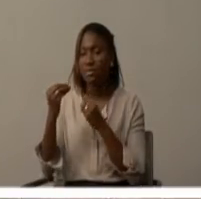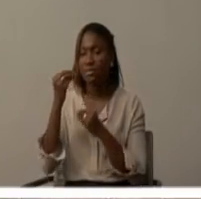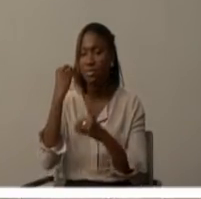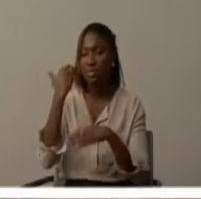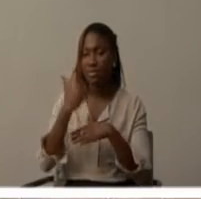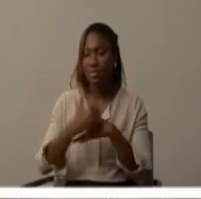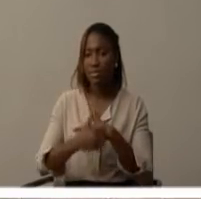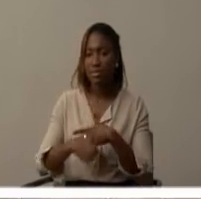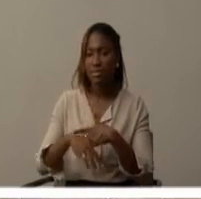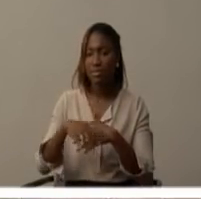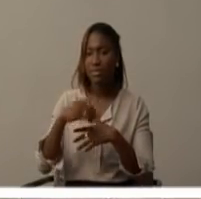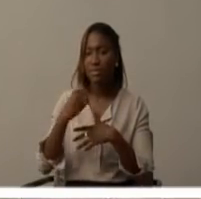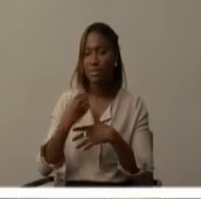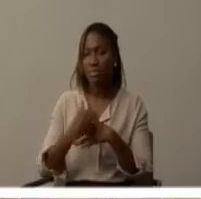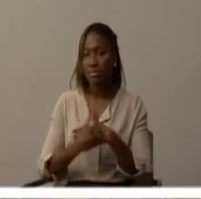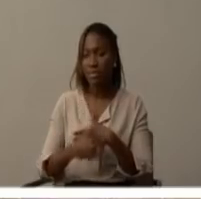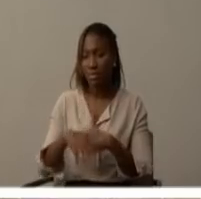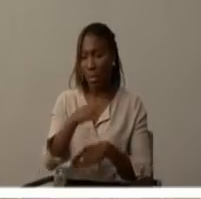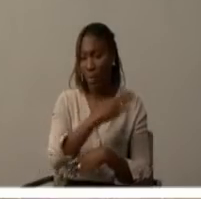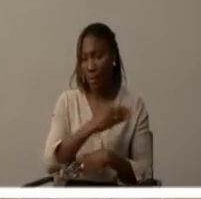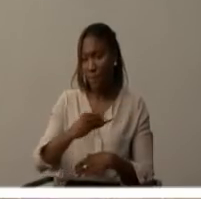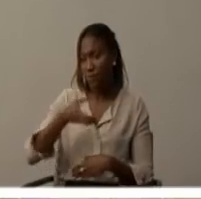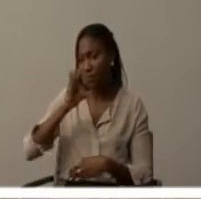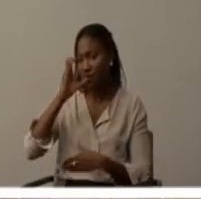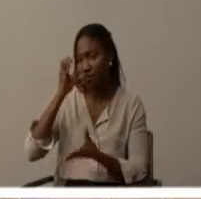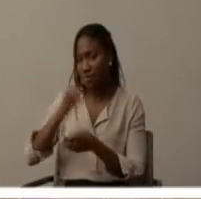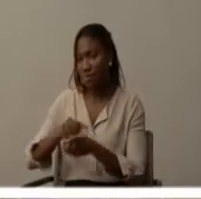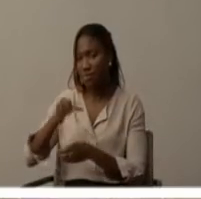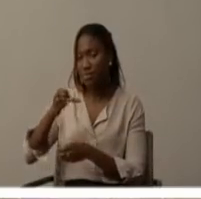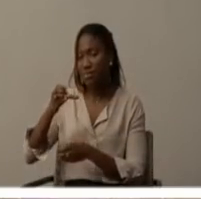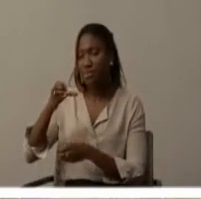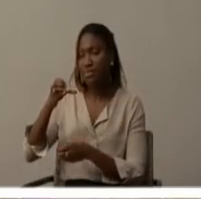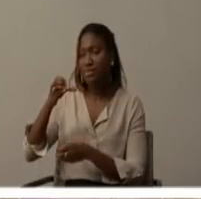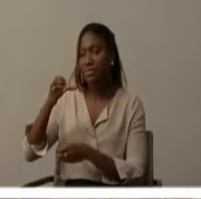eat this bread and drink this